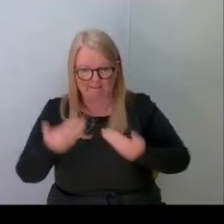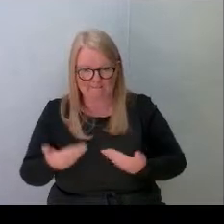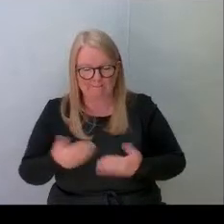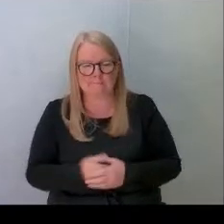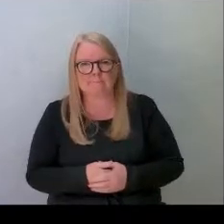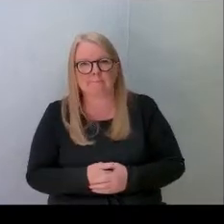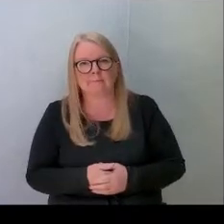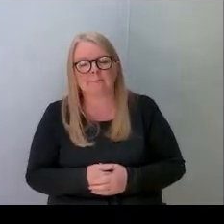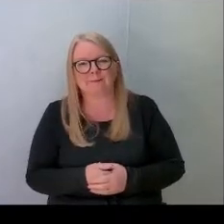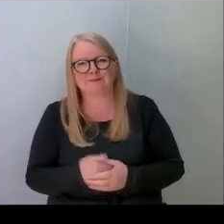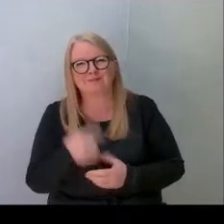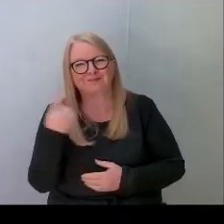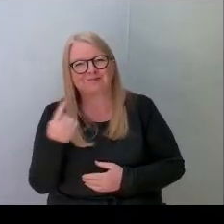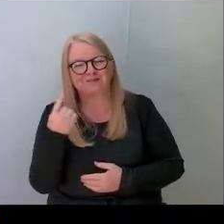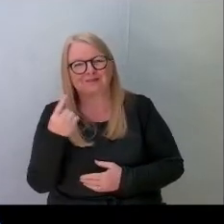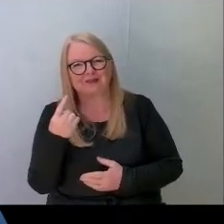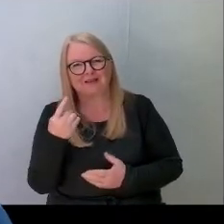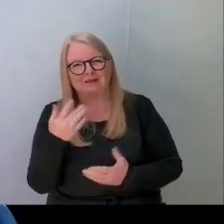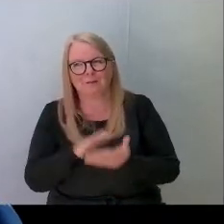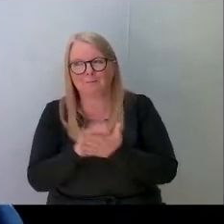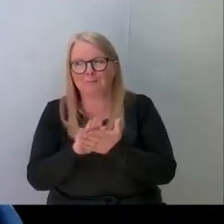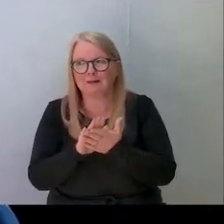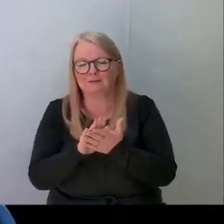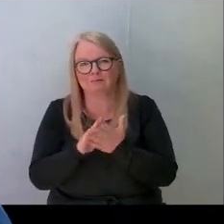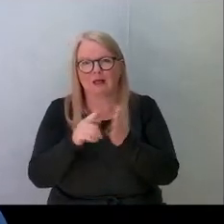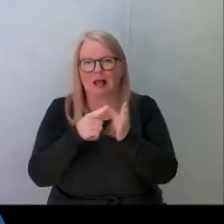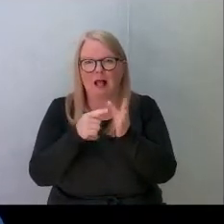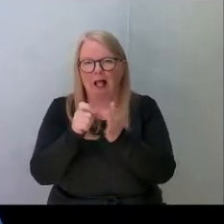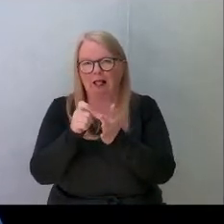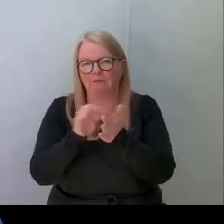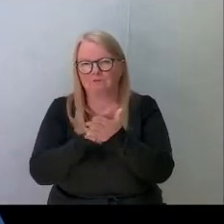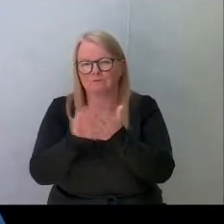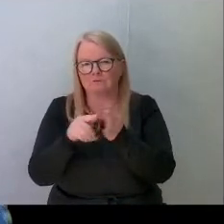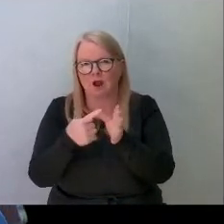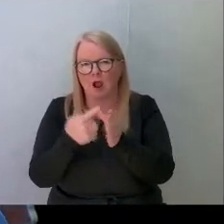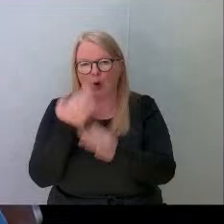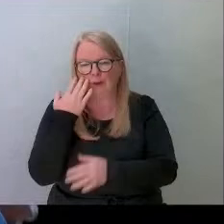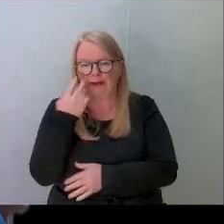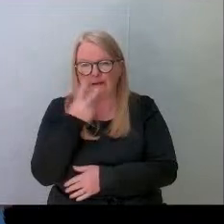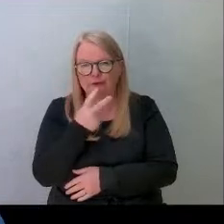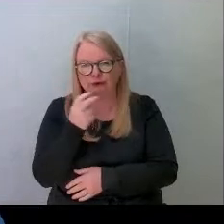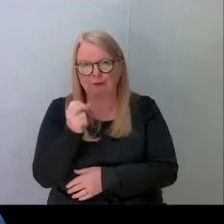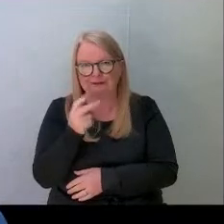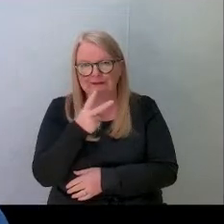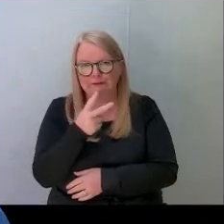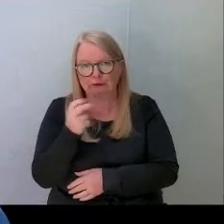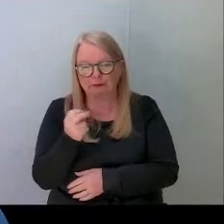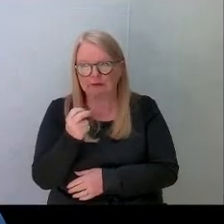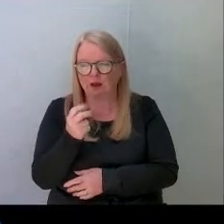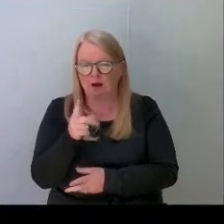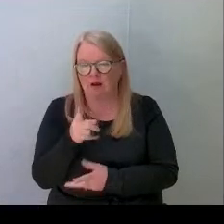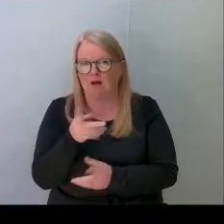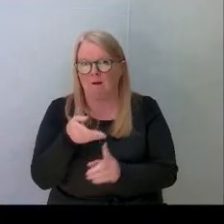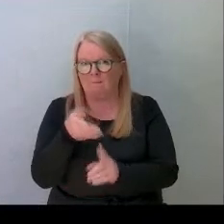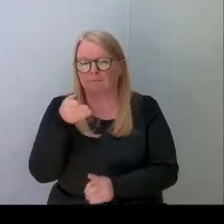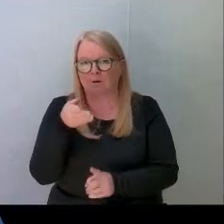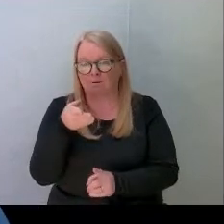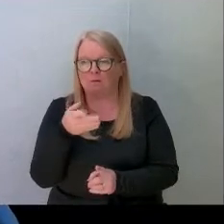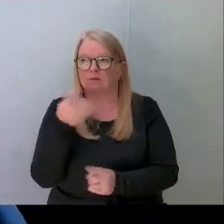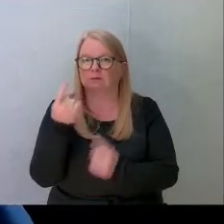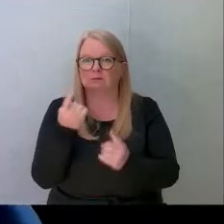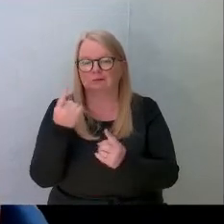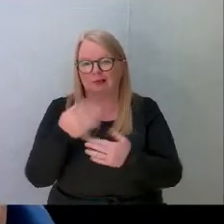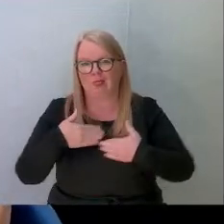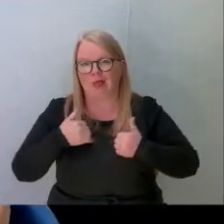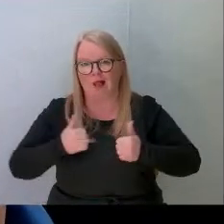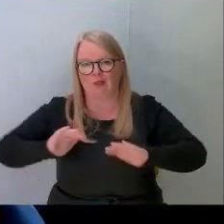Indeed, it was Sharon and her colleagues who spotted the Kent or Alpha variant in the fall of 2020. Knowing what we were up against enabled the health